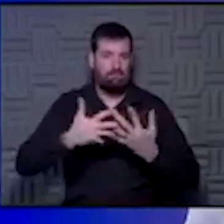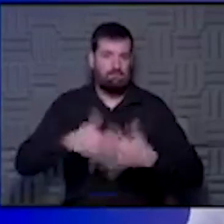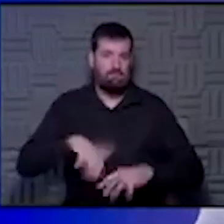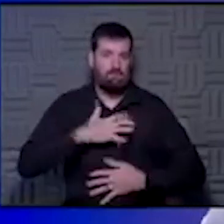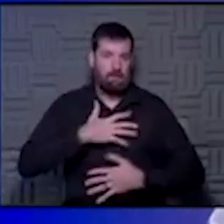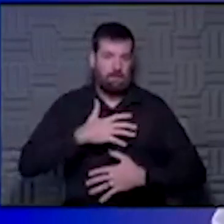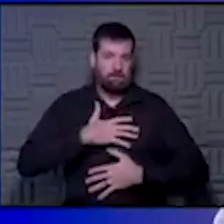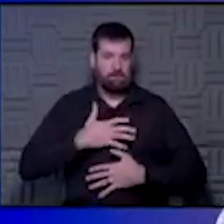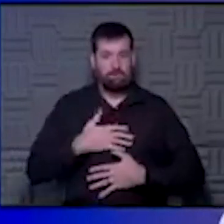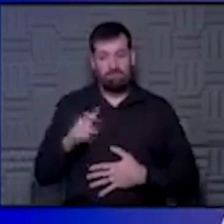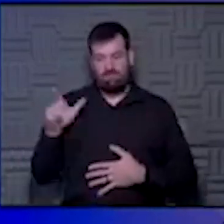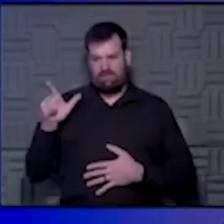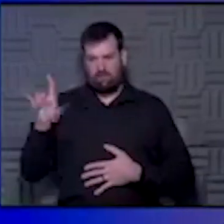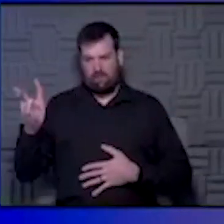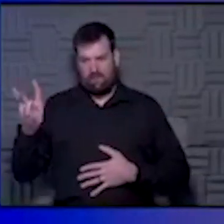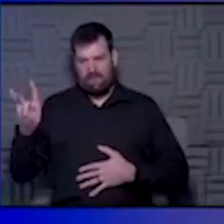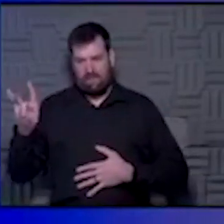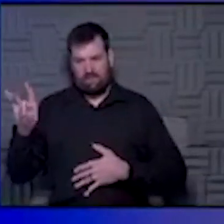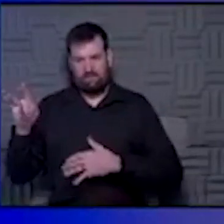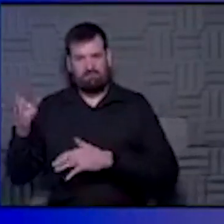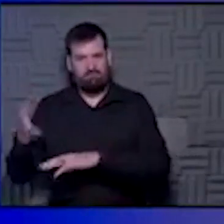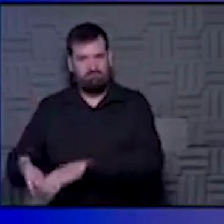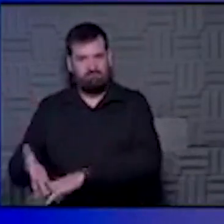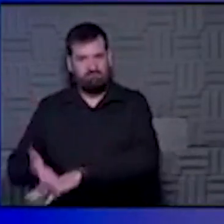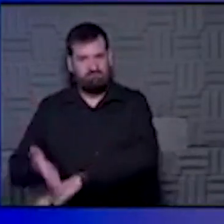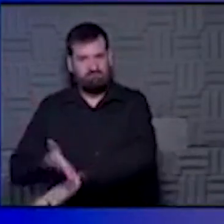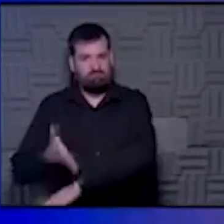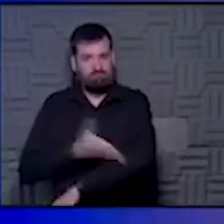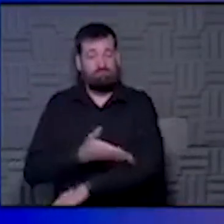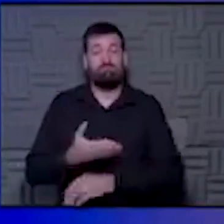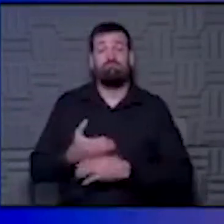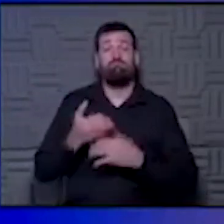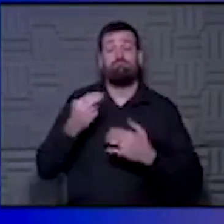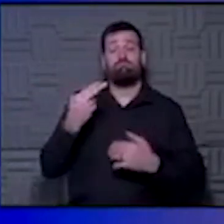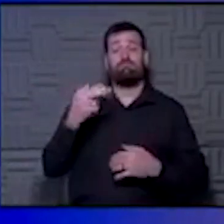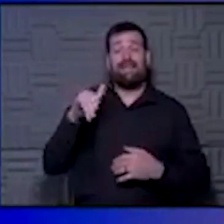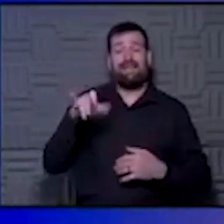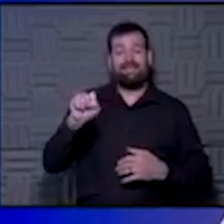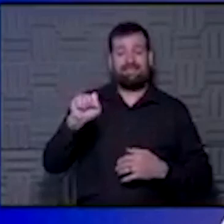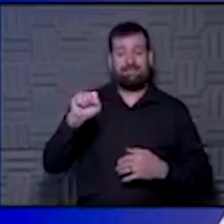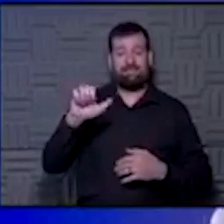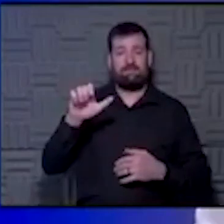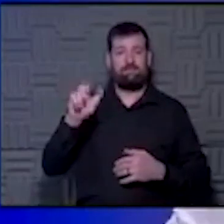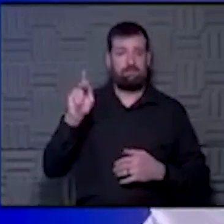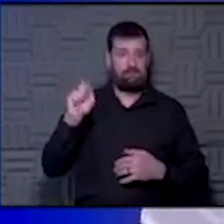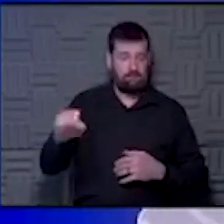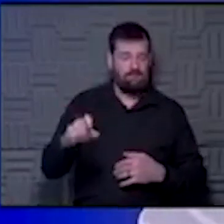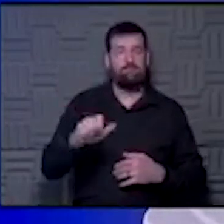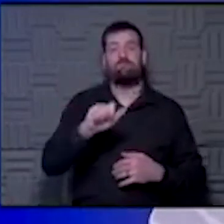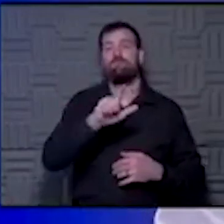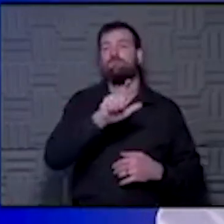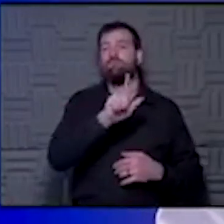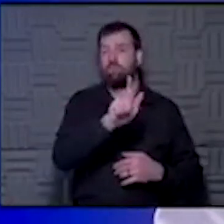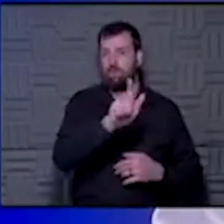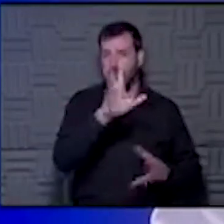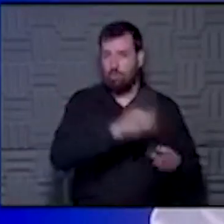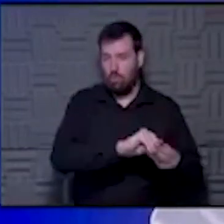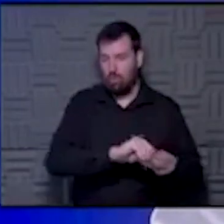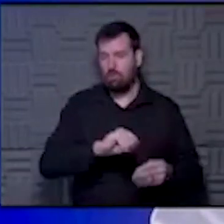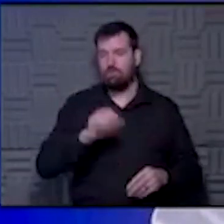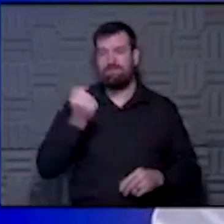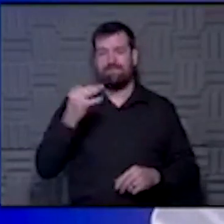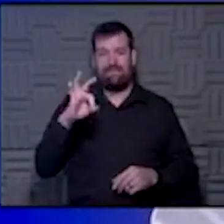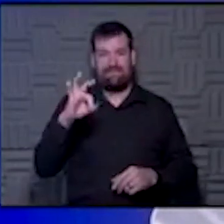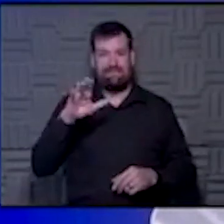have about 28 recovered. And in Hayes, there are 21 total, 19 active, and 2